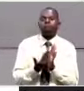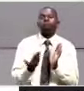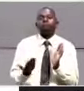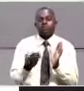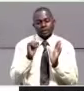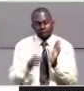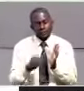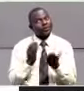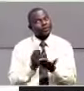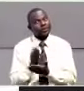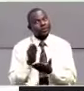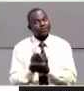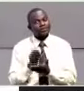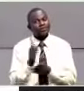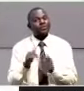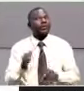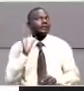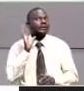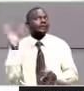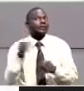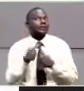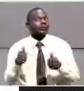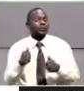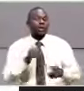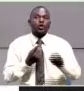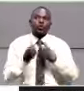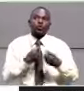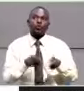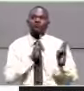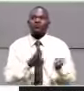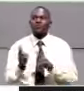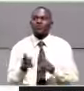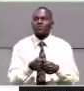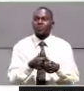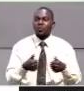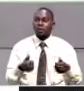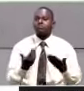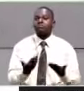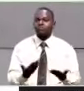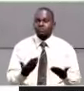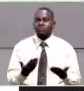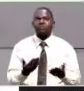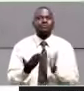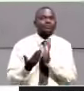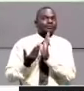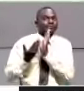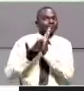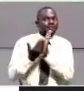we can actually make these people hear and be able to talk normally. Okay. Cochlear